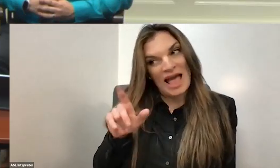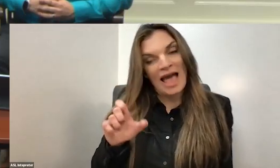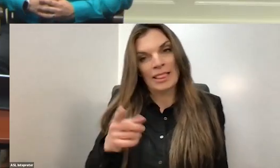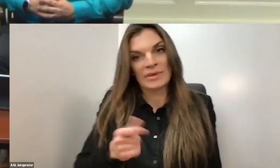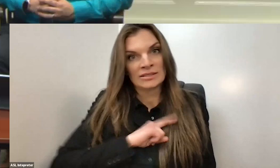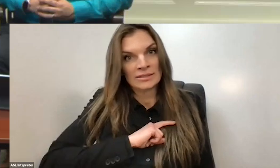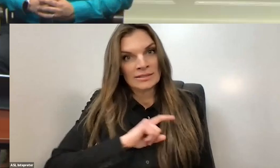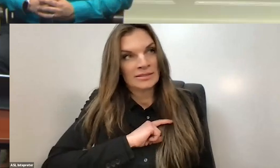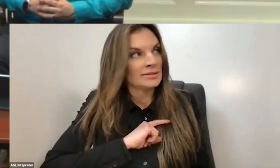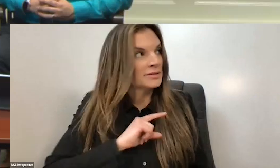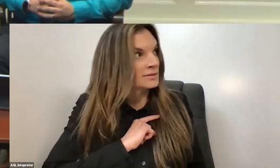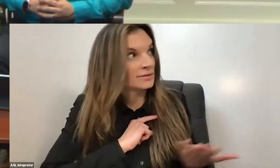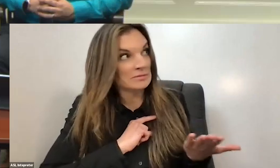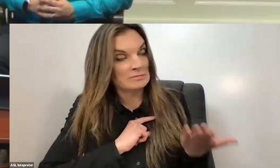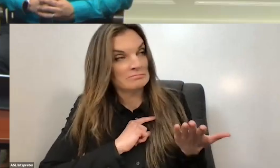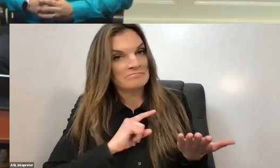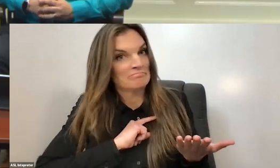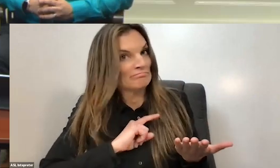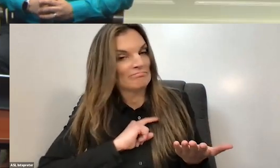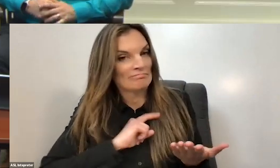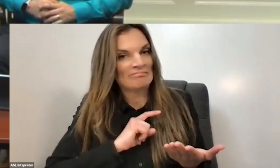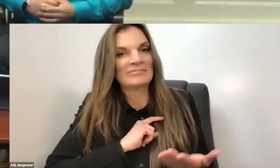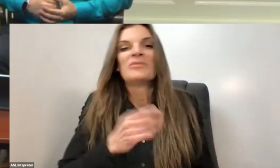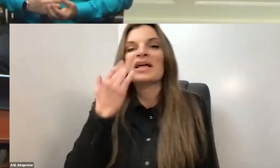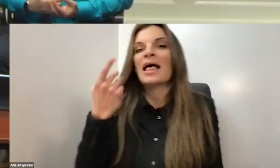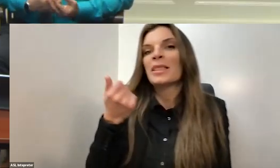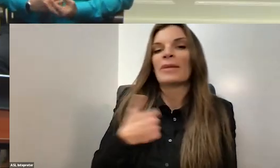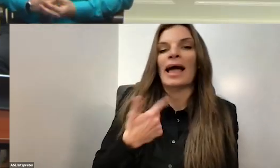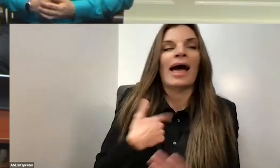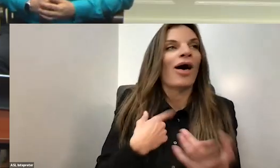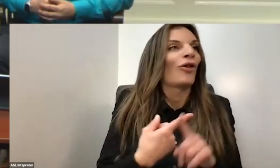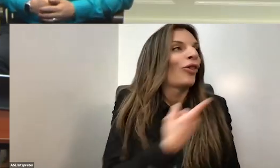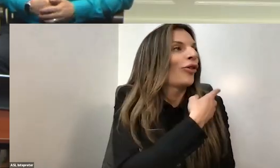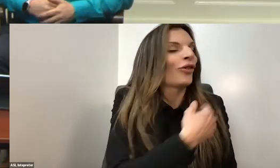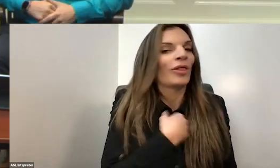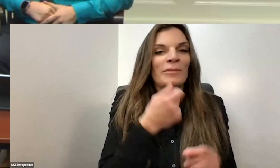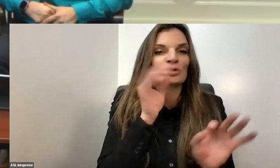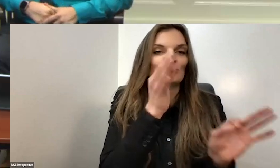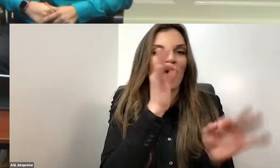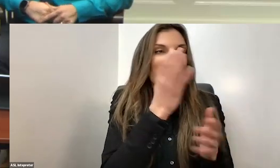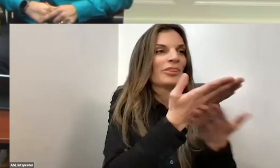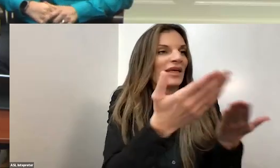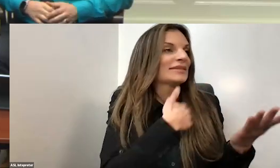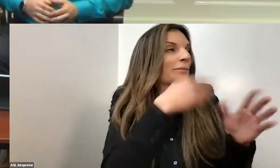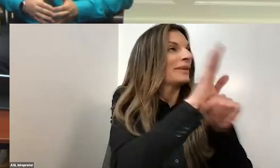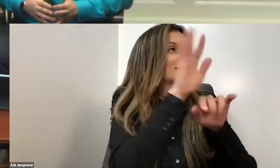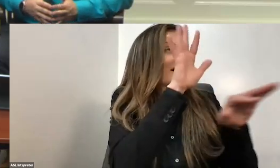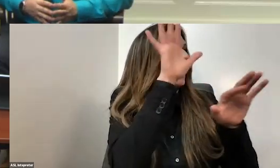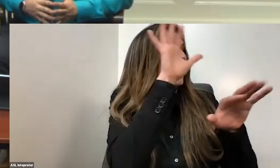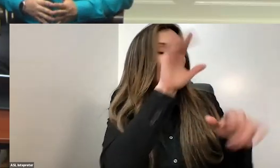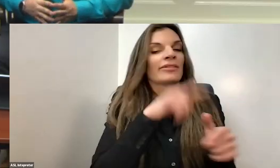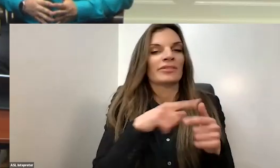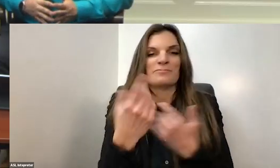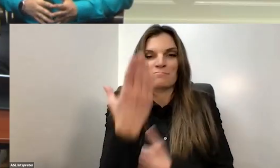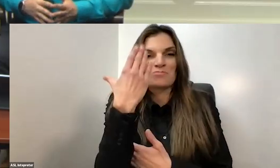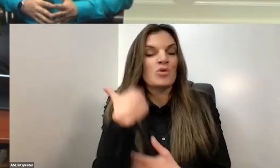palpitation when I told him I was running late because I got a little distracted with some things. One of the things we did